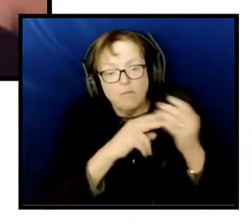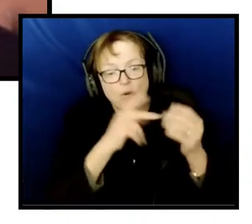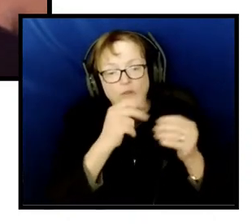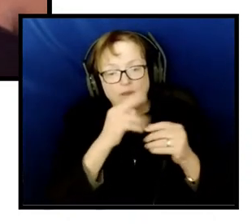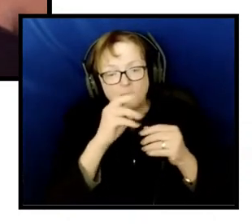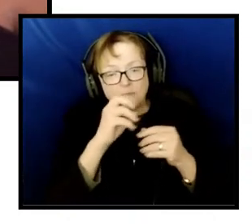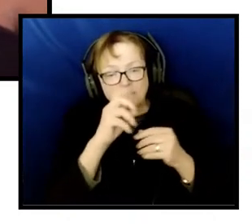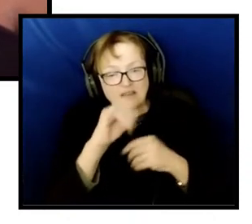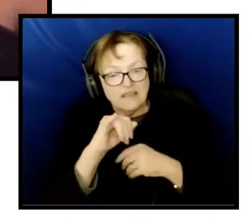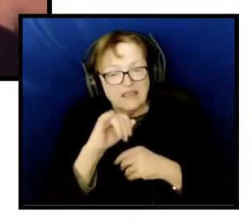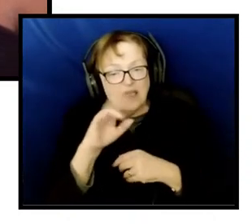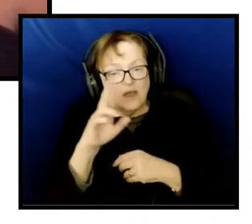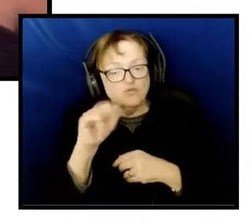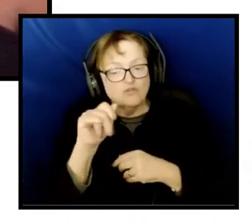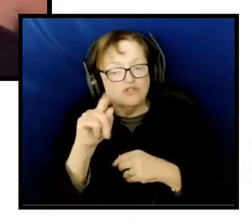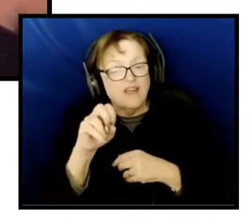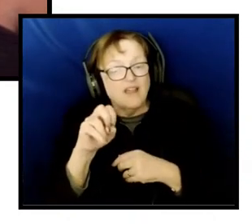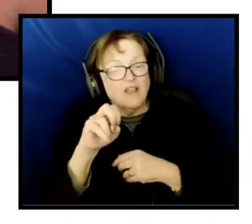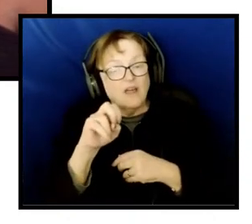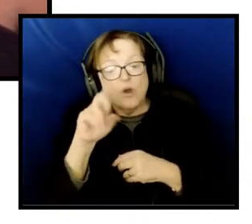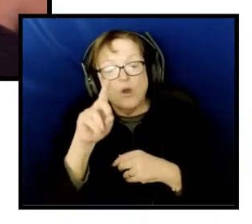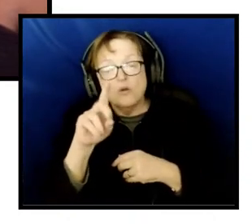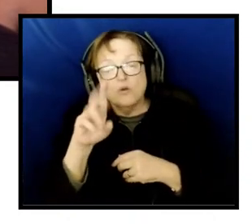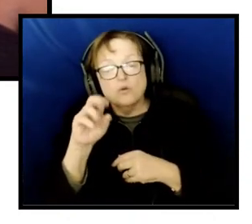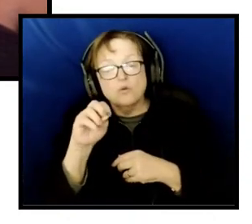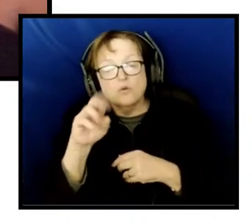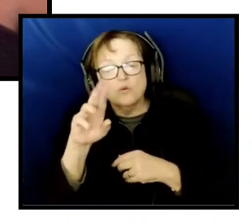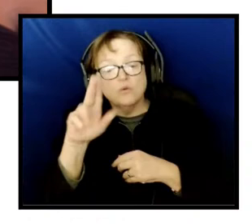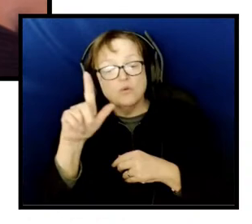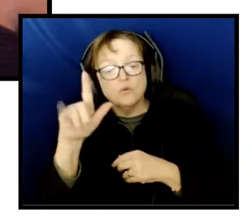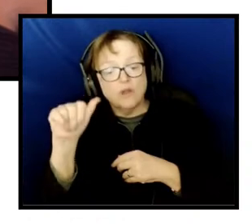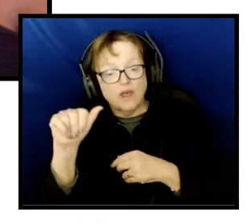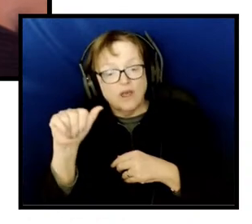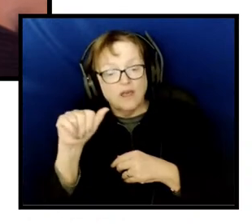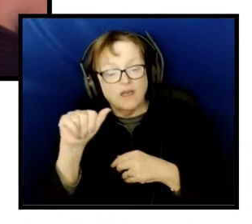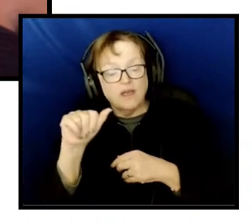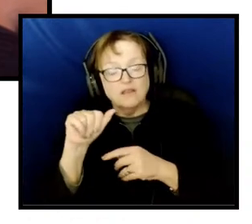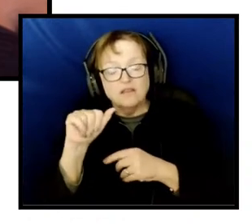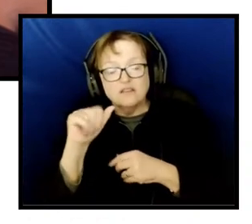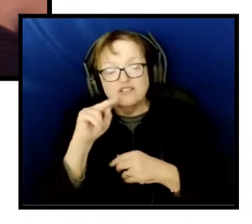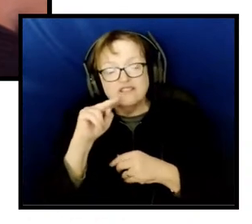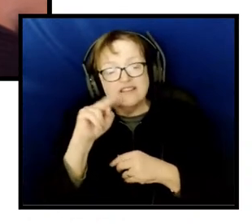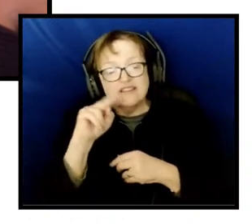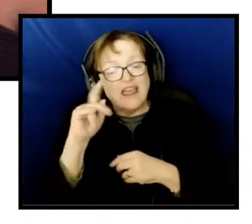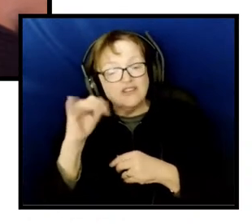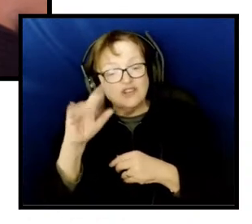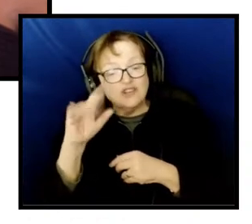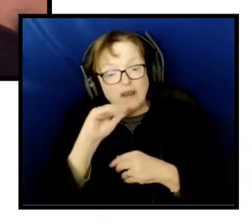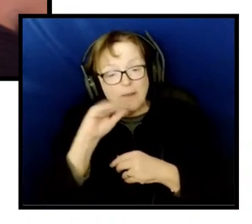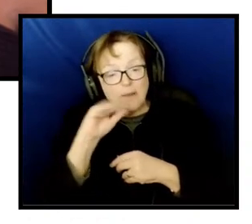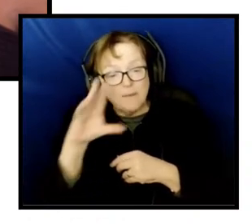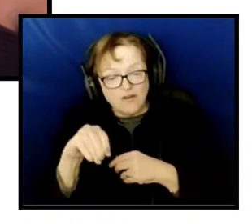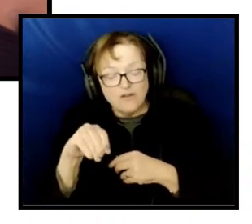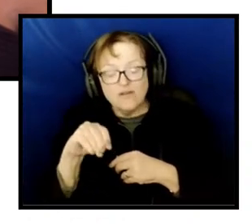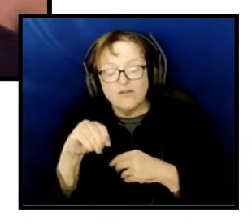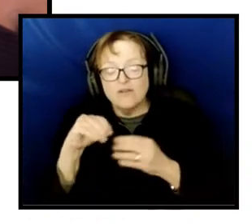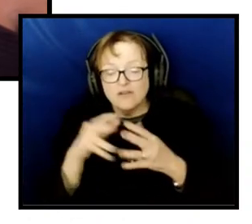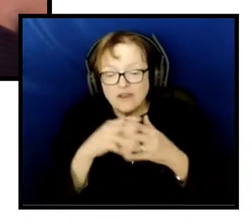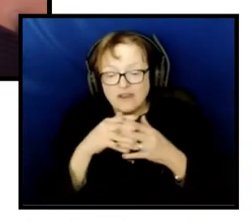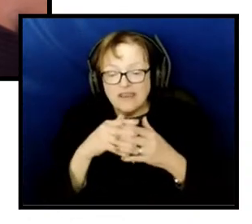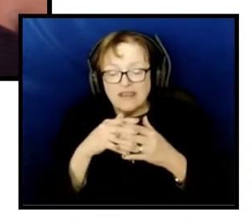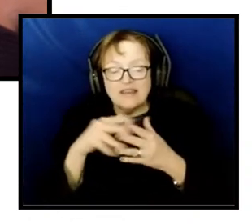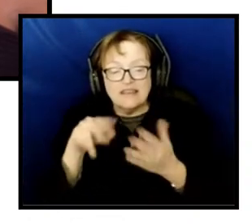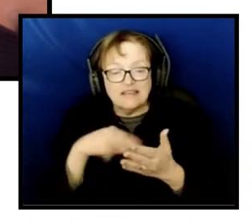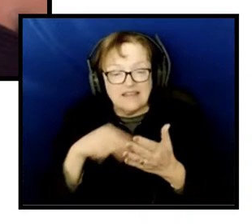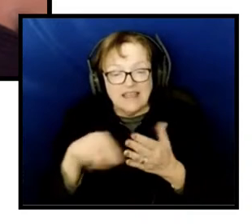with movement-based practices. Ogemdi is a Nigerian-American dance artist, educator,